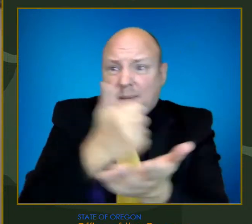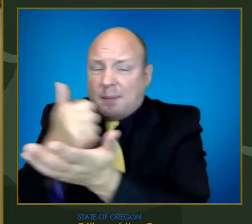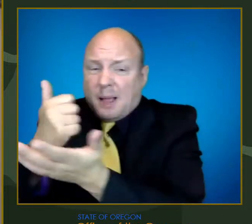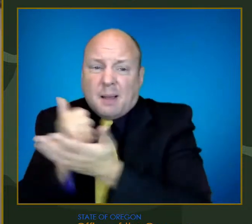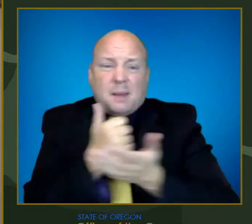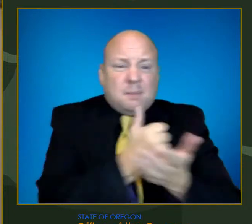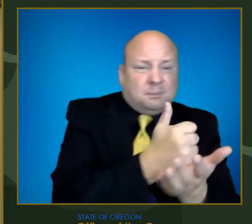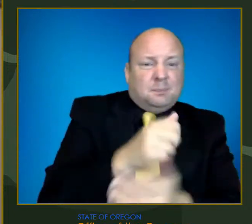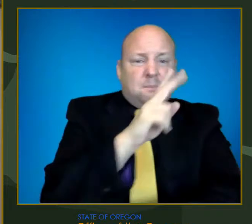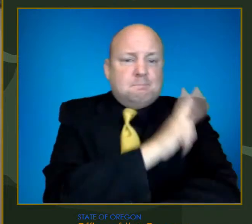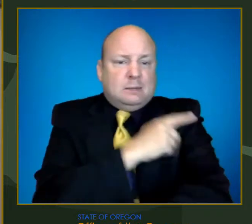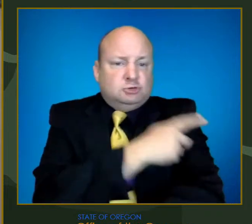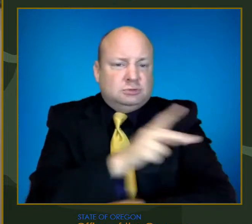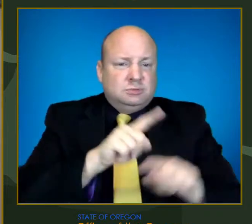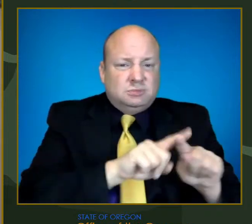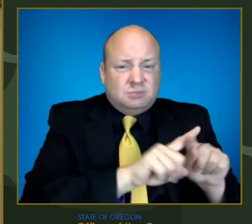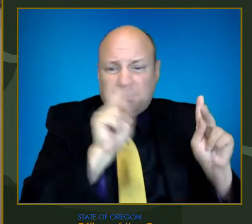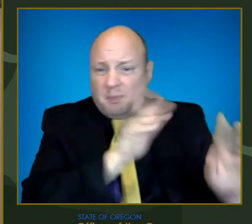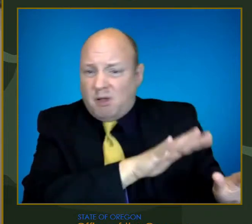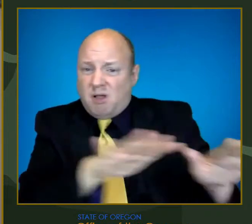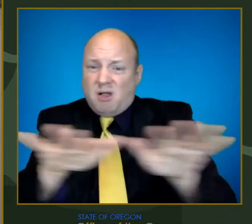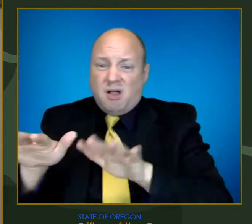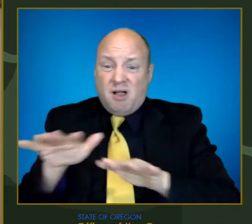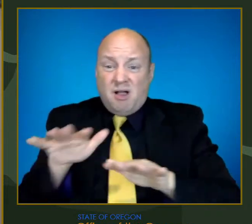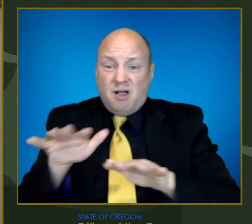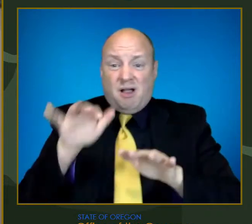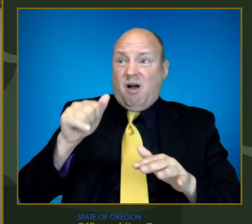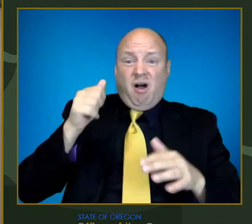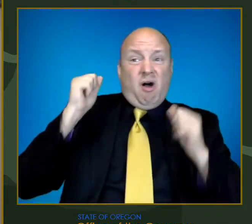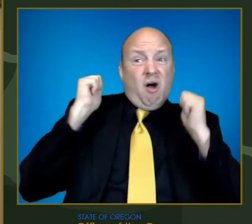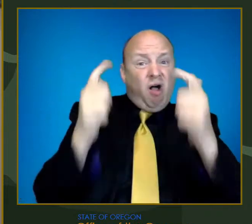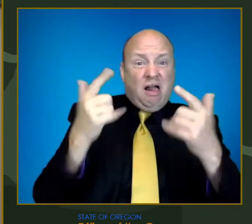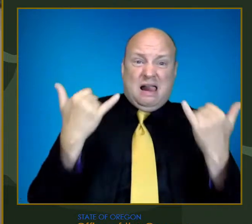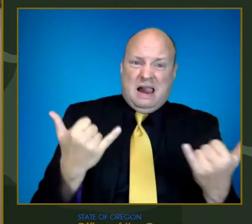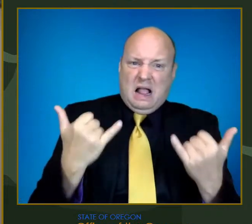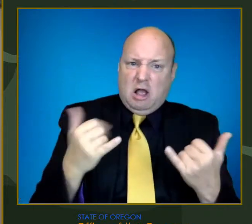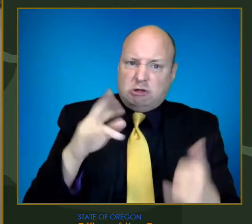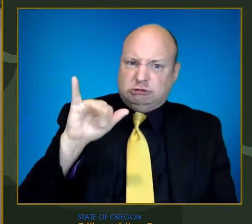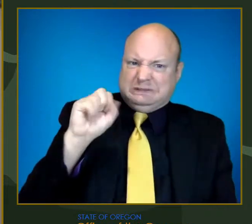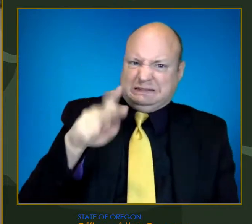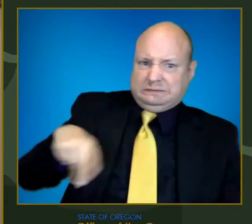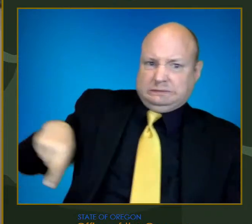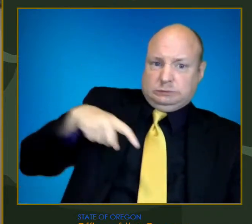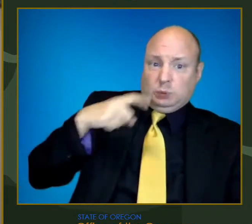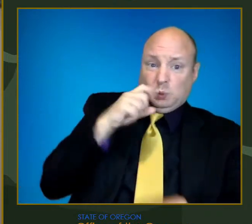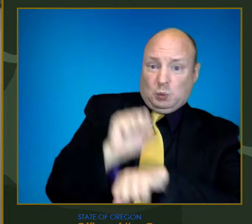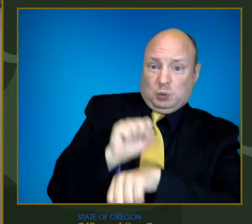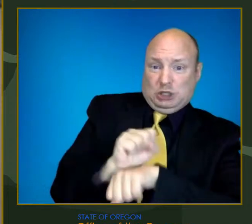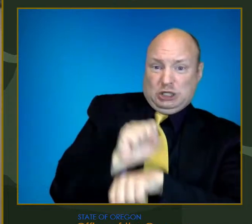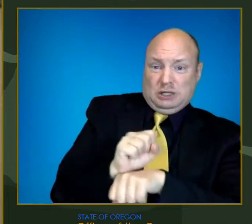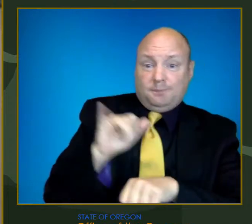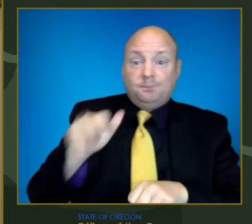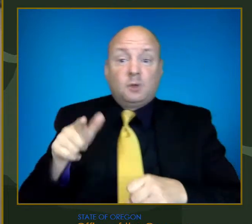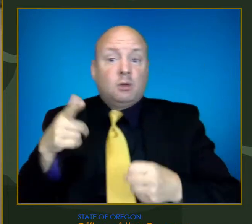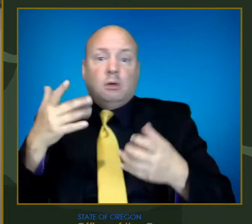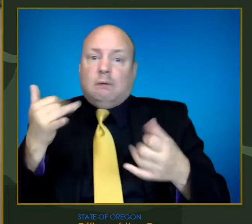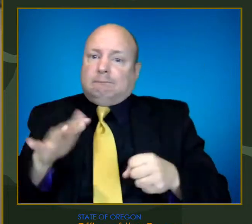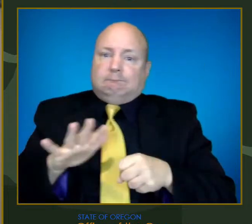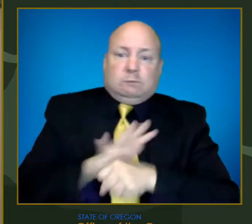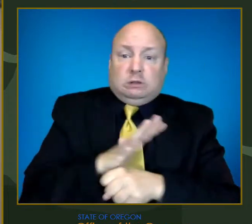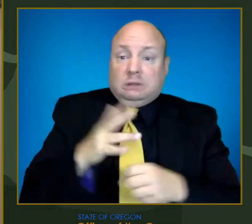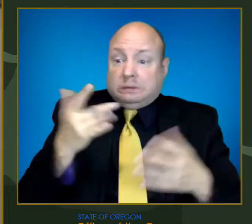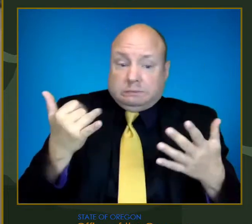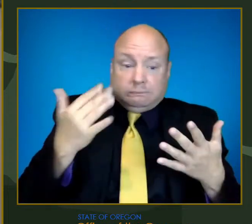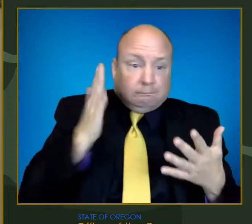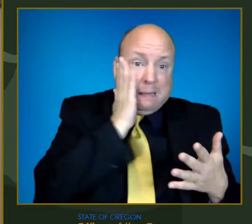We are all at risk right now when our hospitals are full. There may not be a staff bed for you if you have an